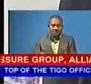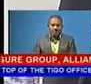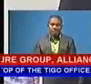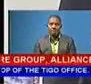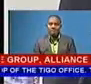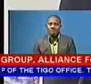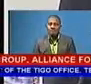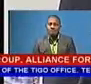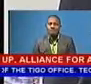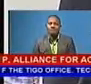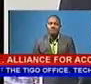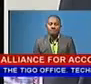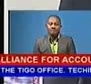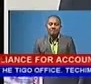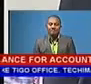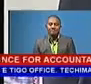list.